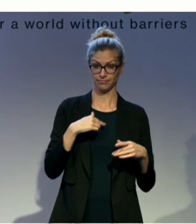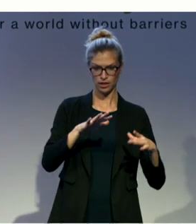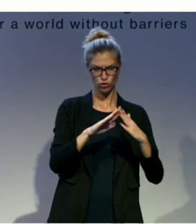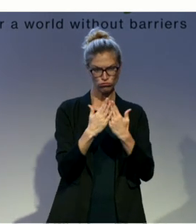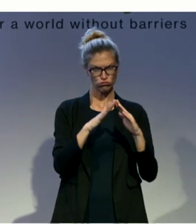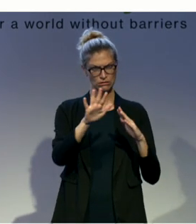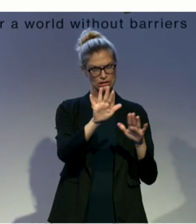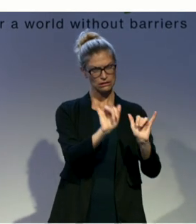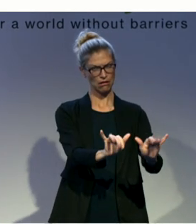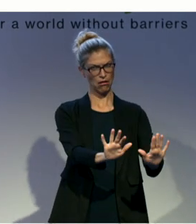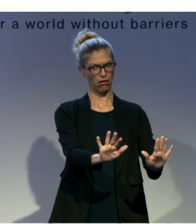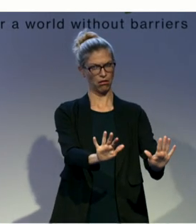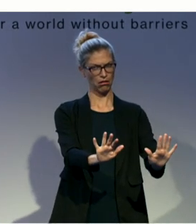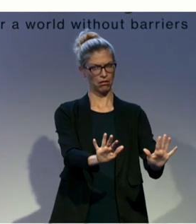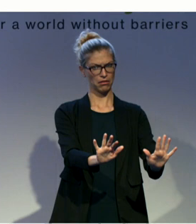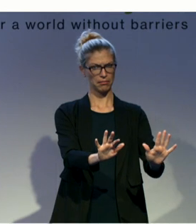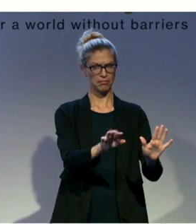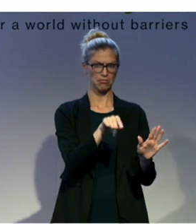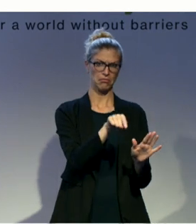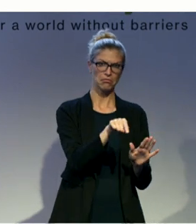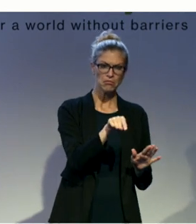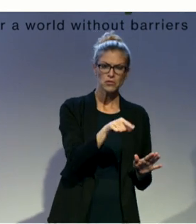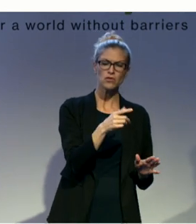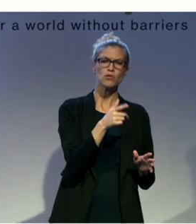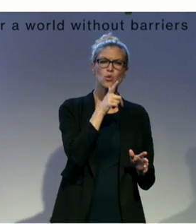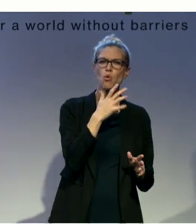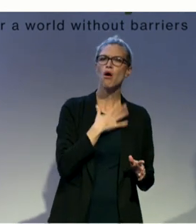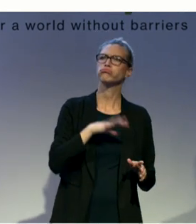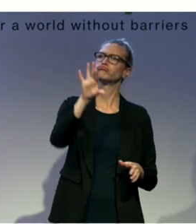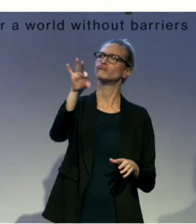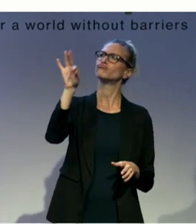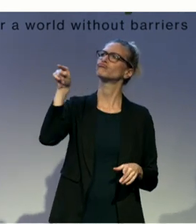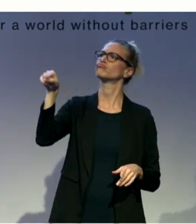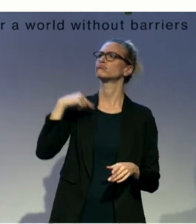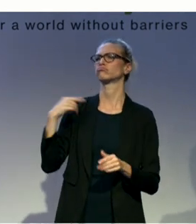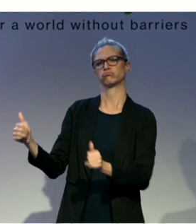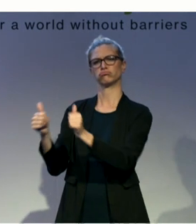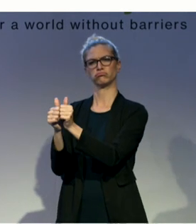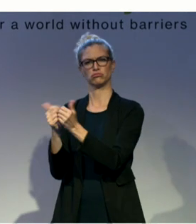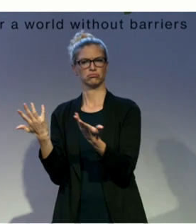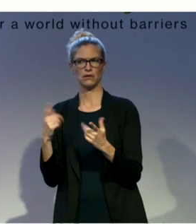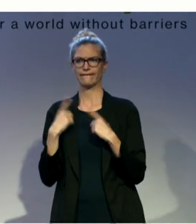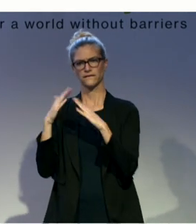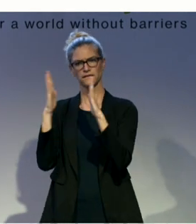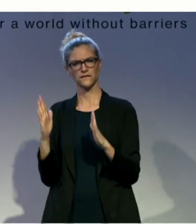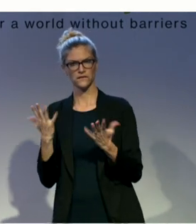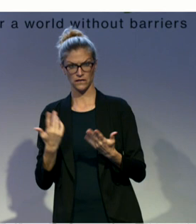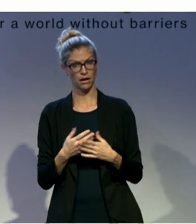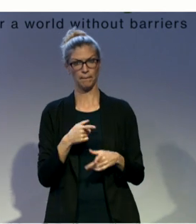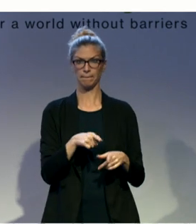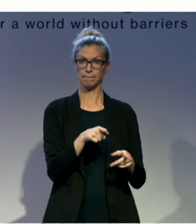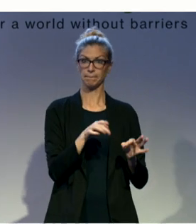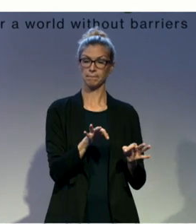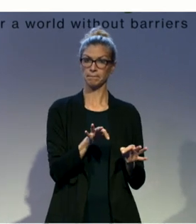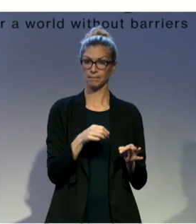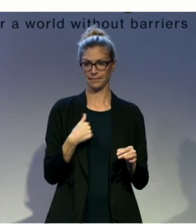with whom to live, like all of us here today. They are supported by sensitive and well-educated assistants,